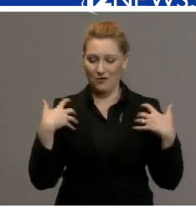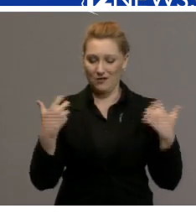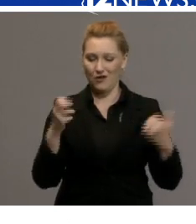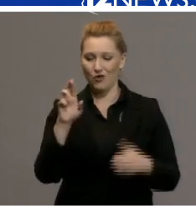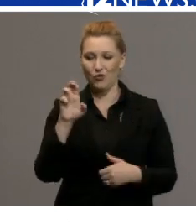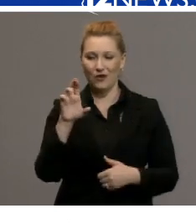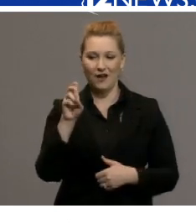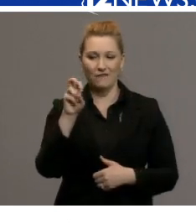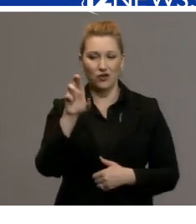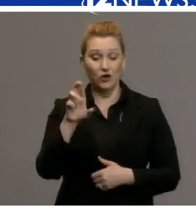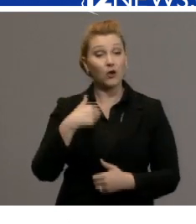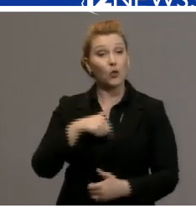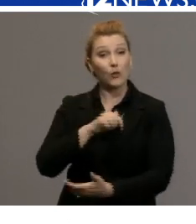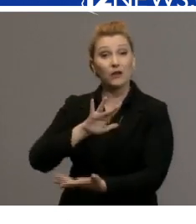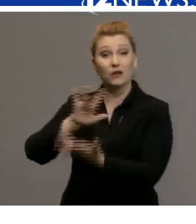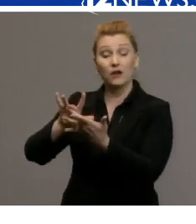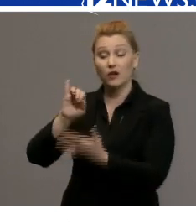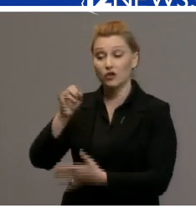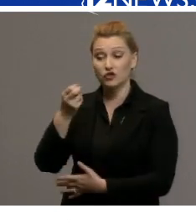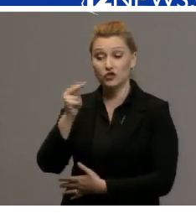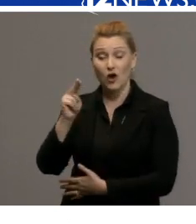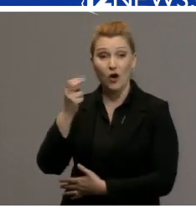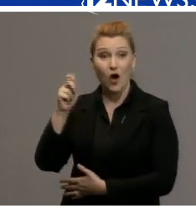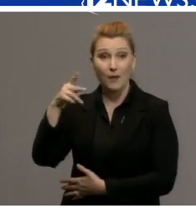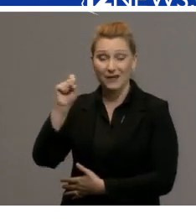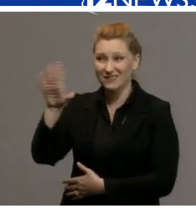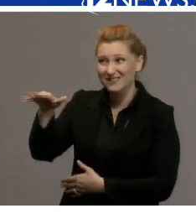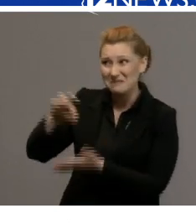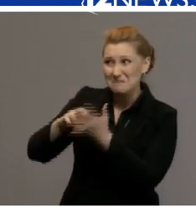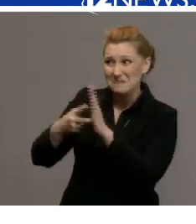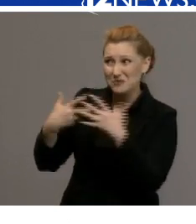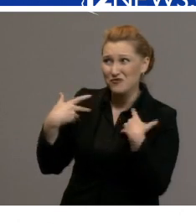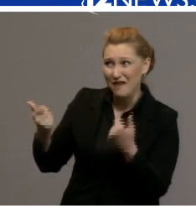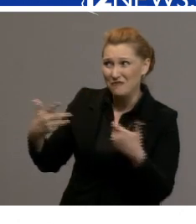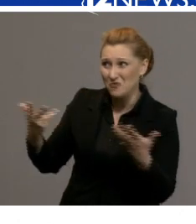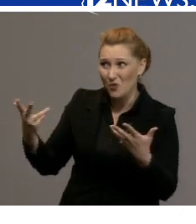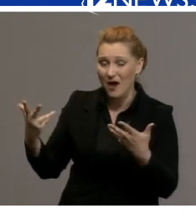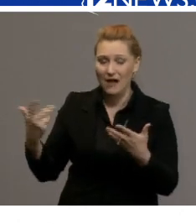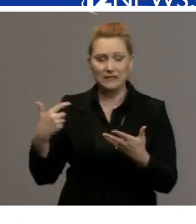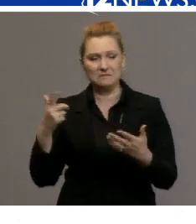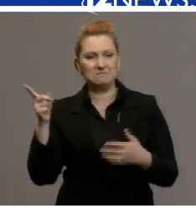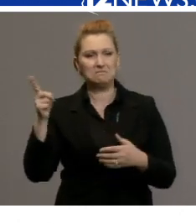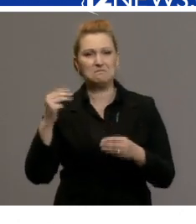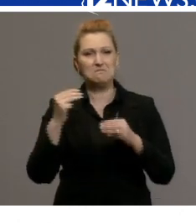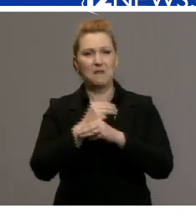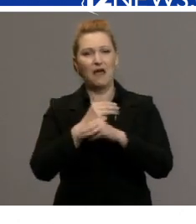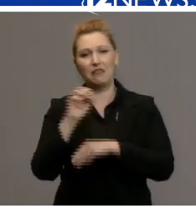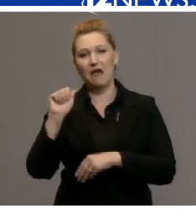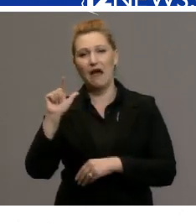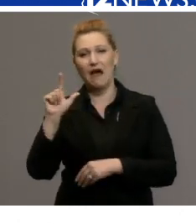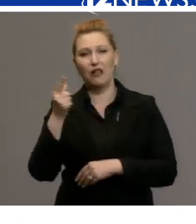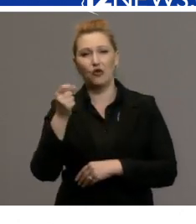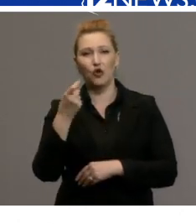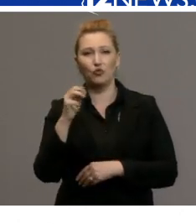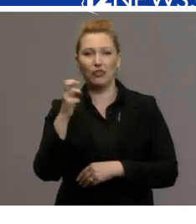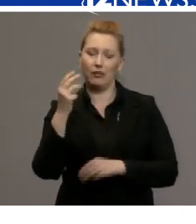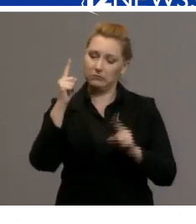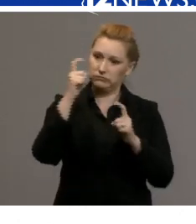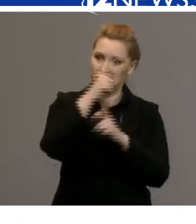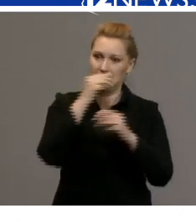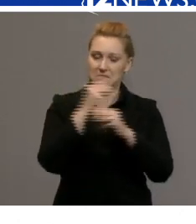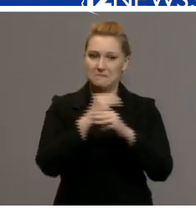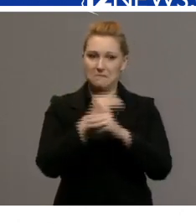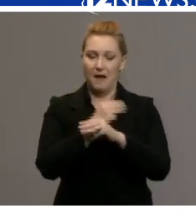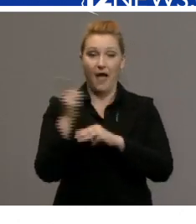they couldn't share the algorithm with us. We've reached out to some other states that do a recovered, and they just said, well, we anticipate that about